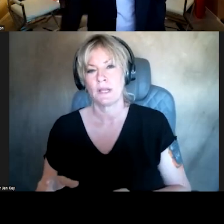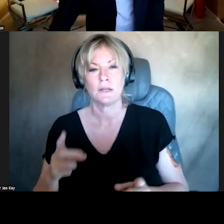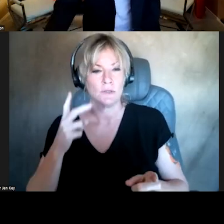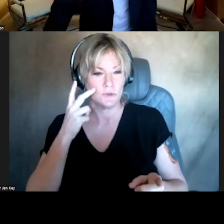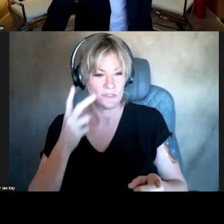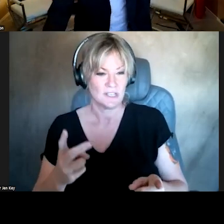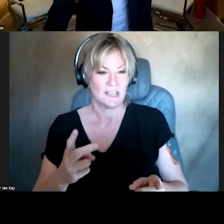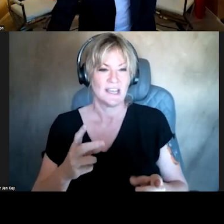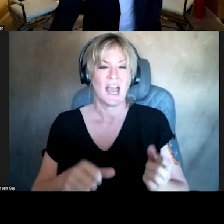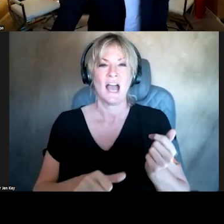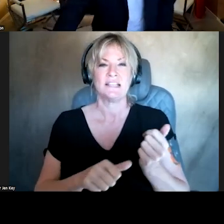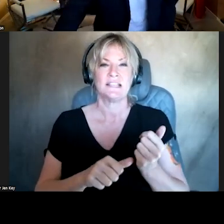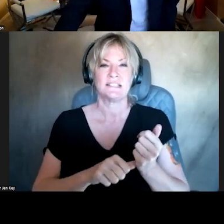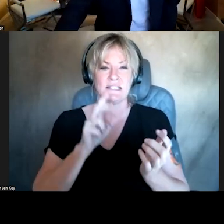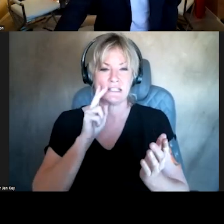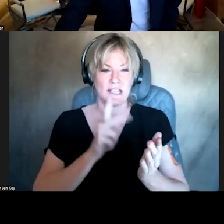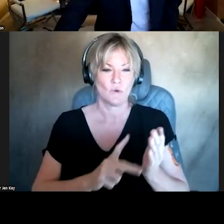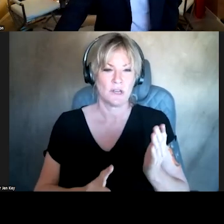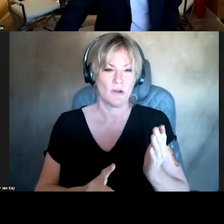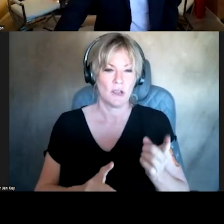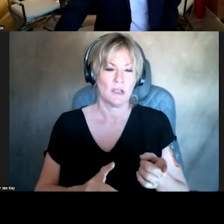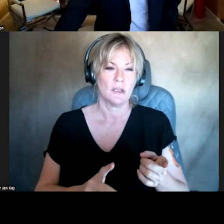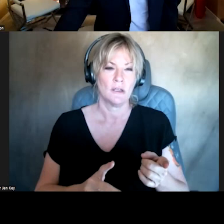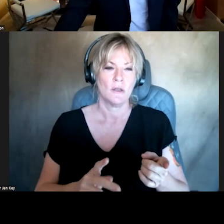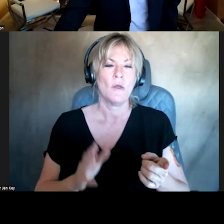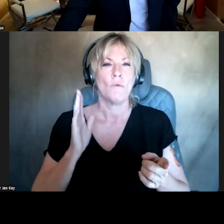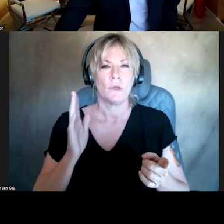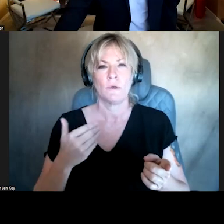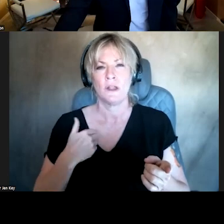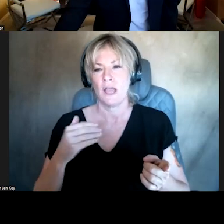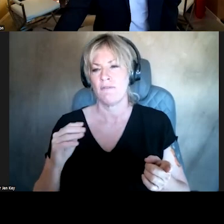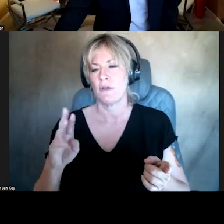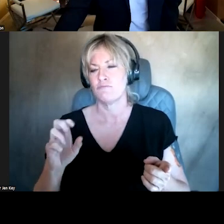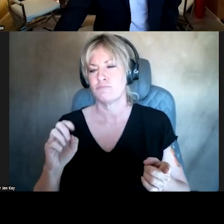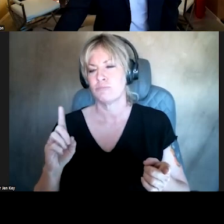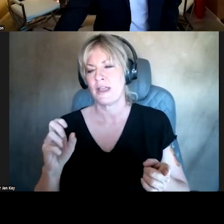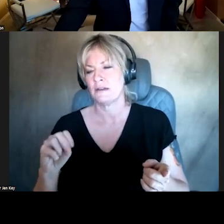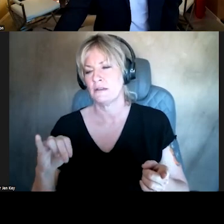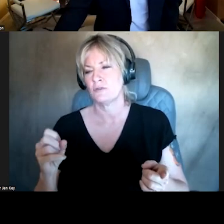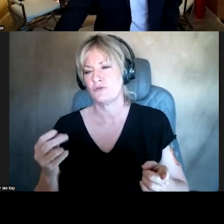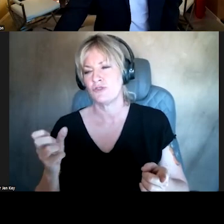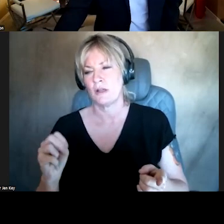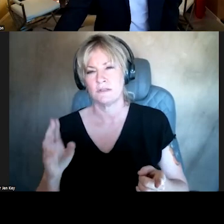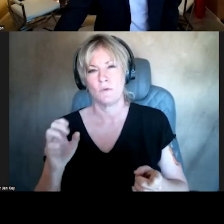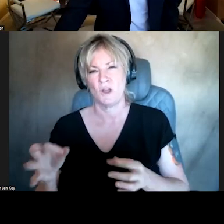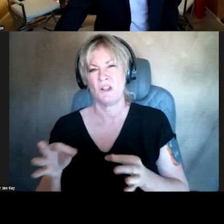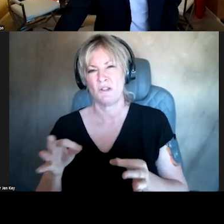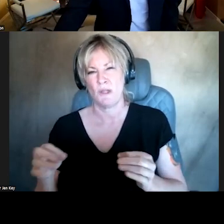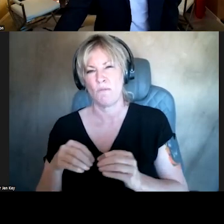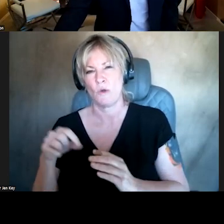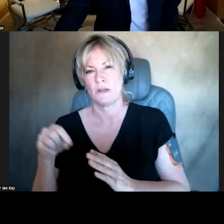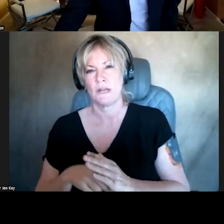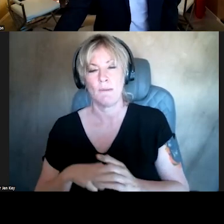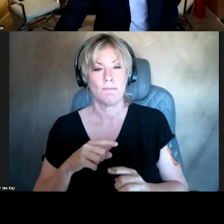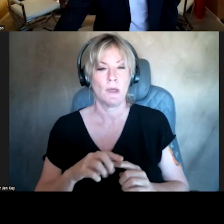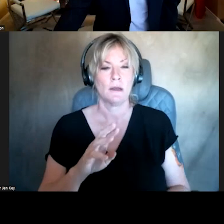Assistant Secretary. I won't still, we'll have Brandon Johnson talk more about it, but Brian Hepburn,